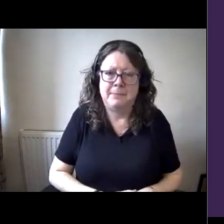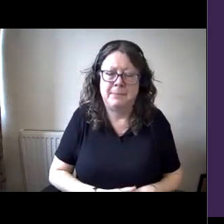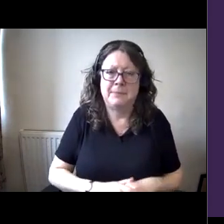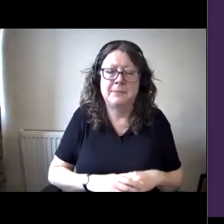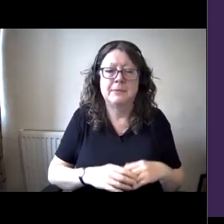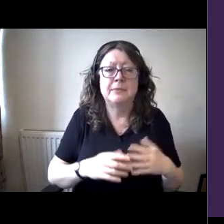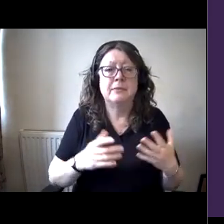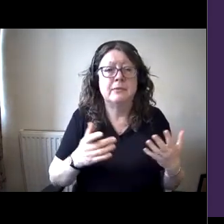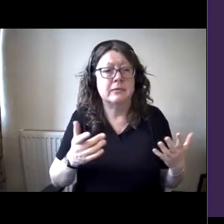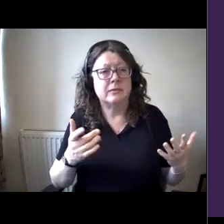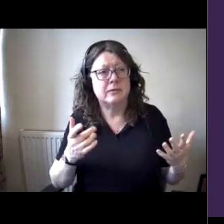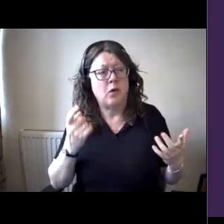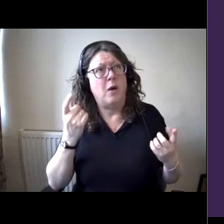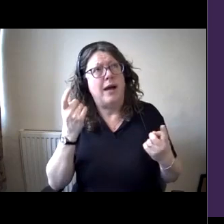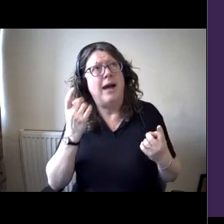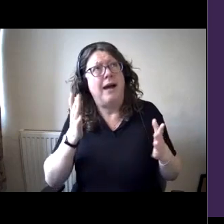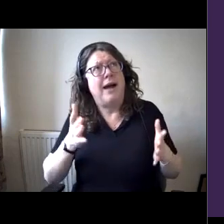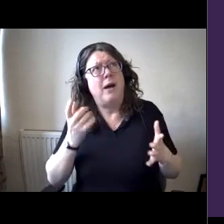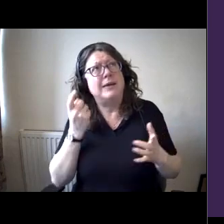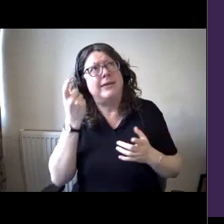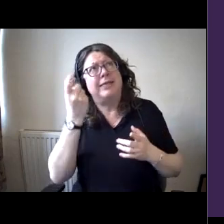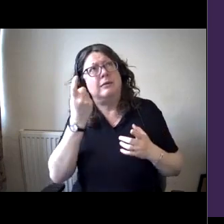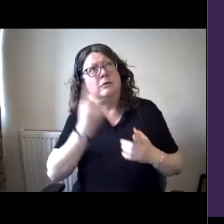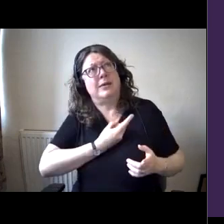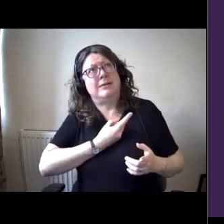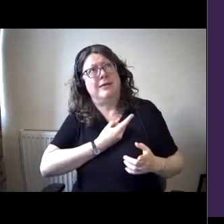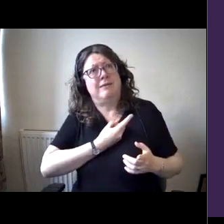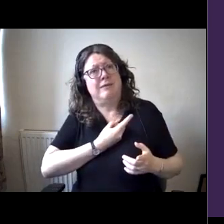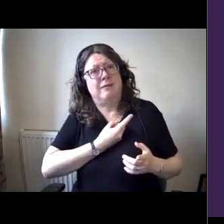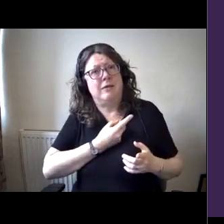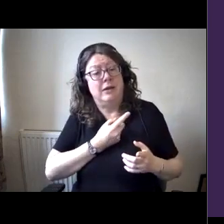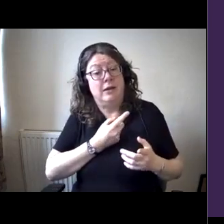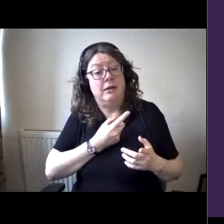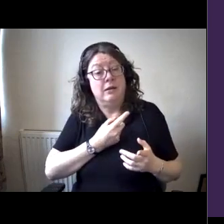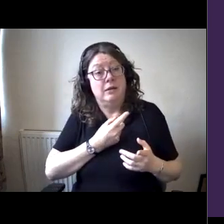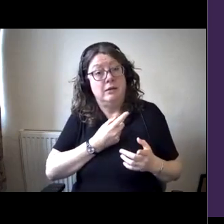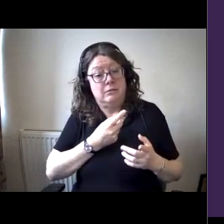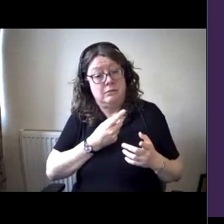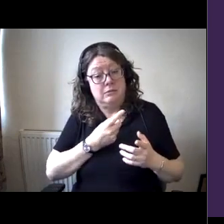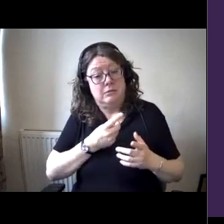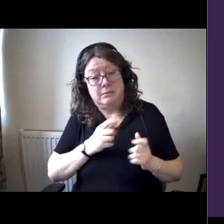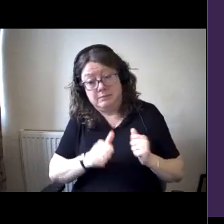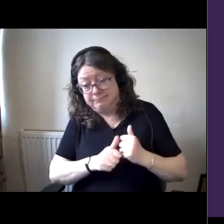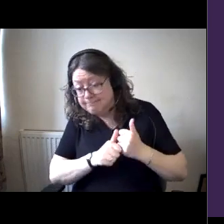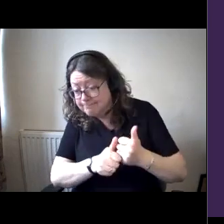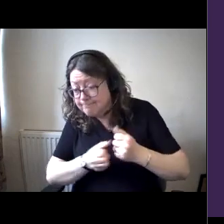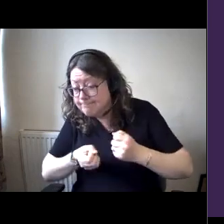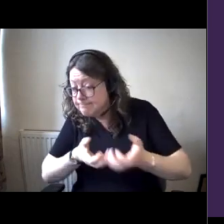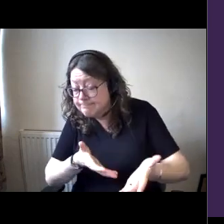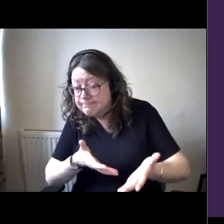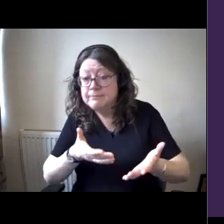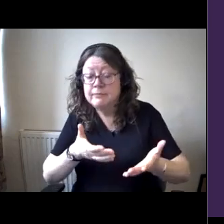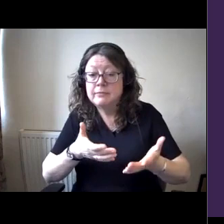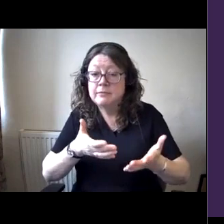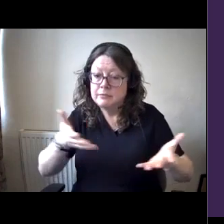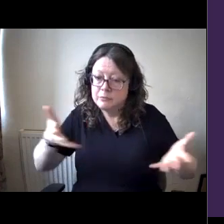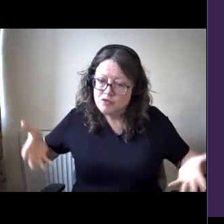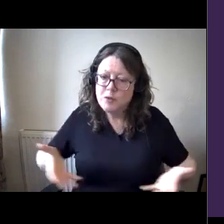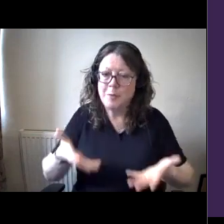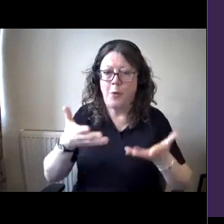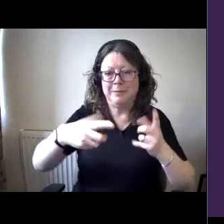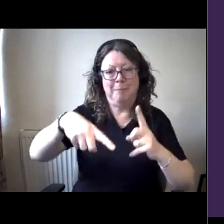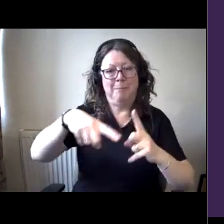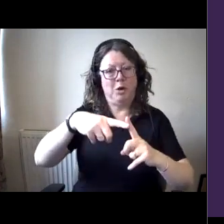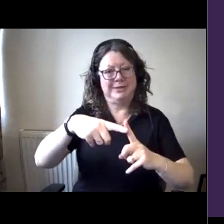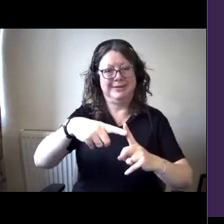and shaming, or am I promoting this positive self-view? Am I saying to them, am I being strength-based